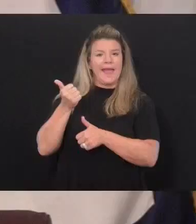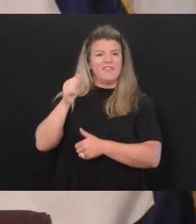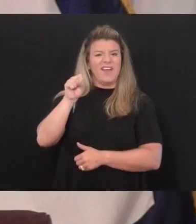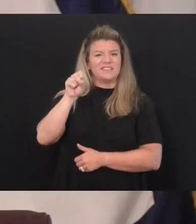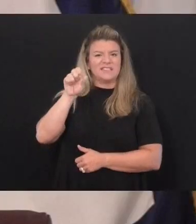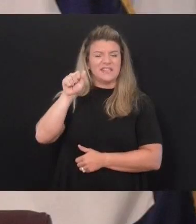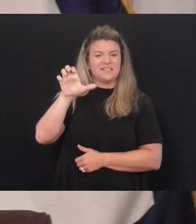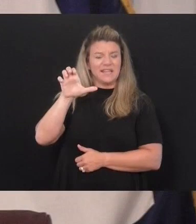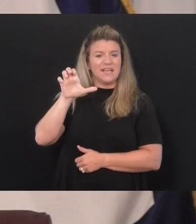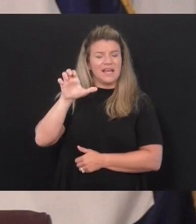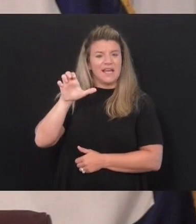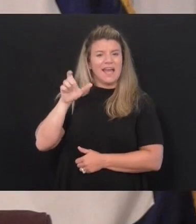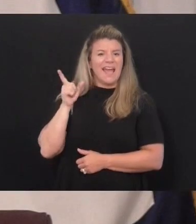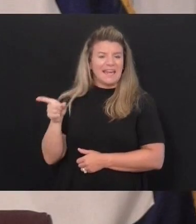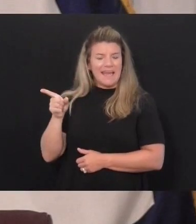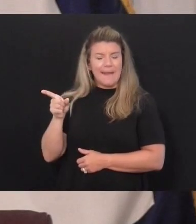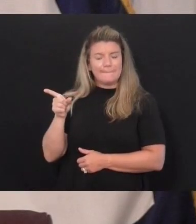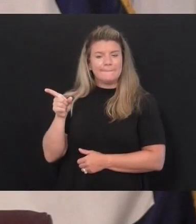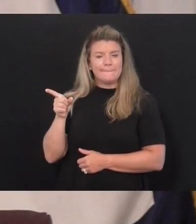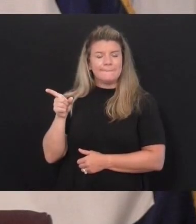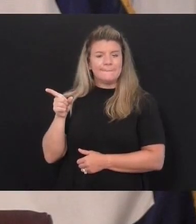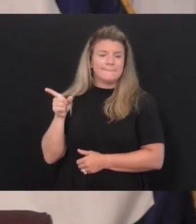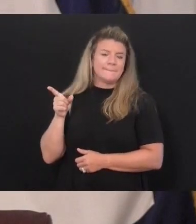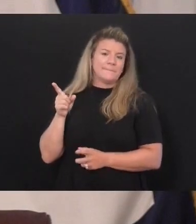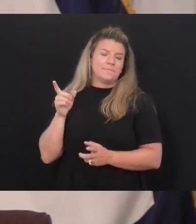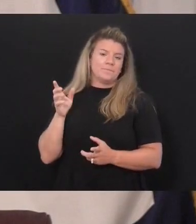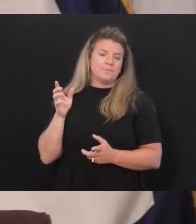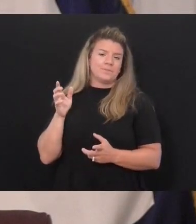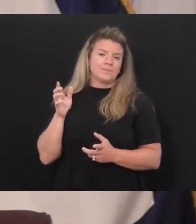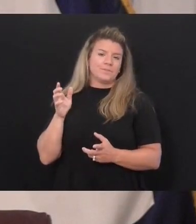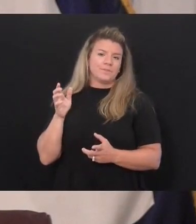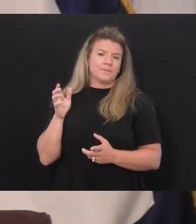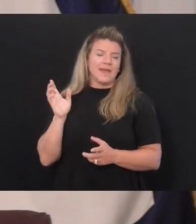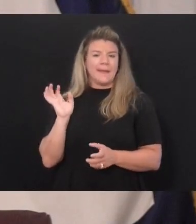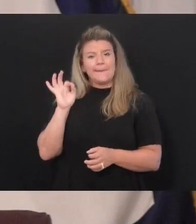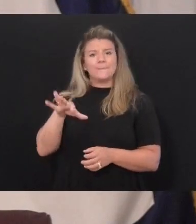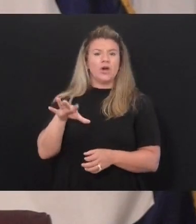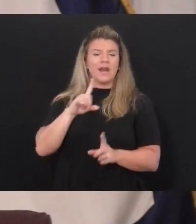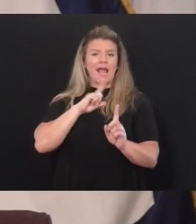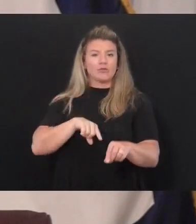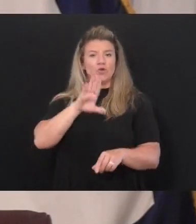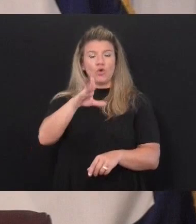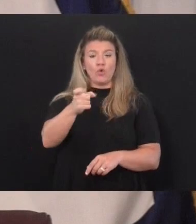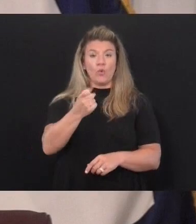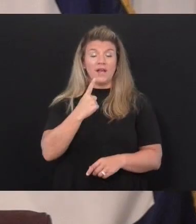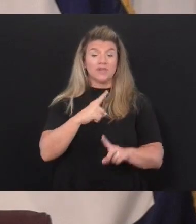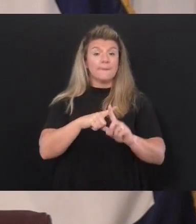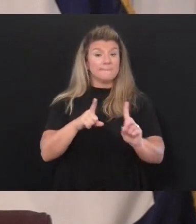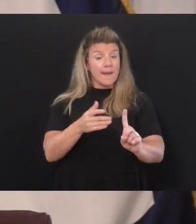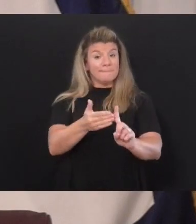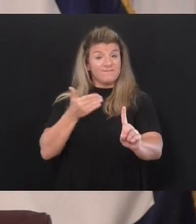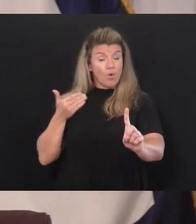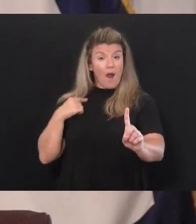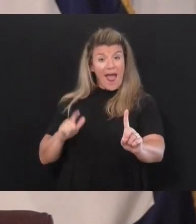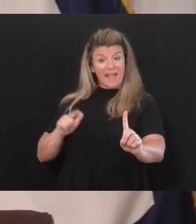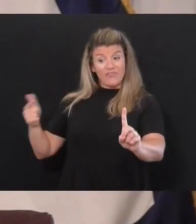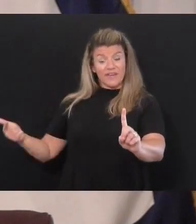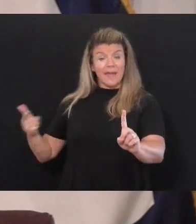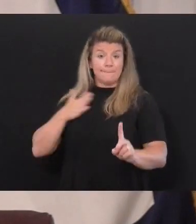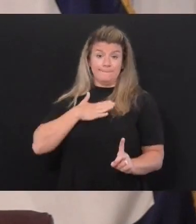and through the powers that you have through the state of emergency powers. Some lawmakers would